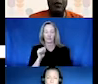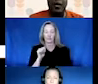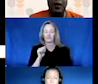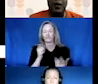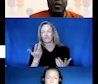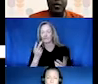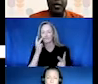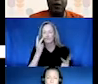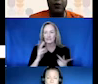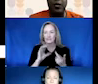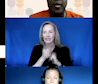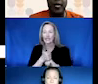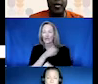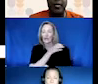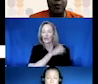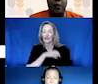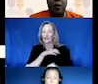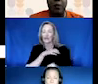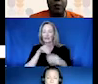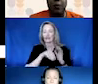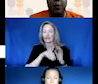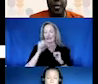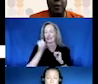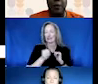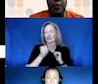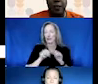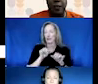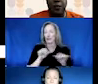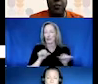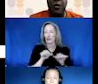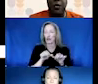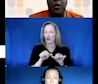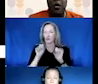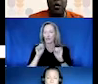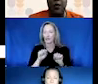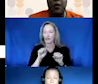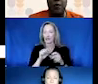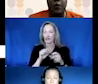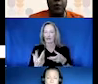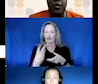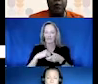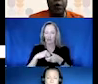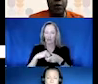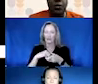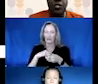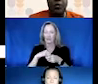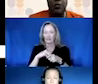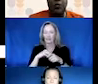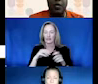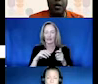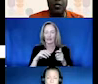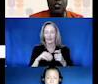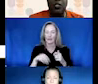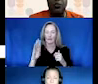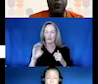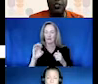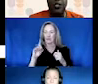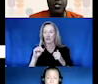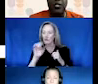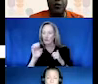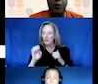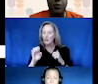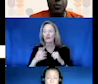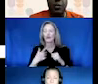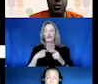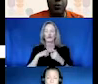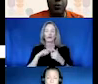in the South area, how we can get them on board with the AIMS bundles. We're creating partnerships with colleges,